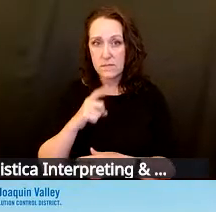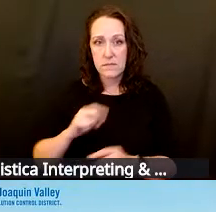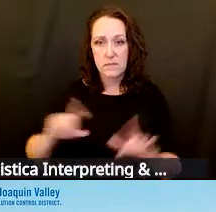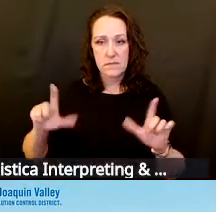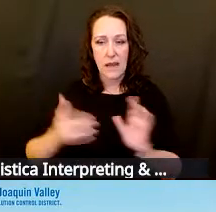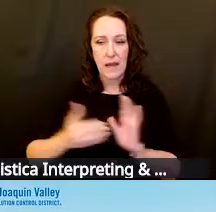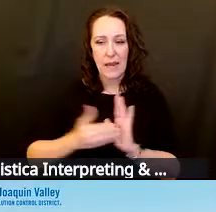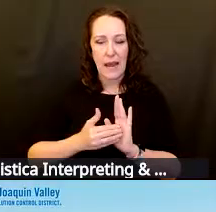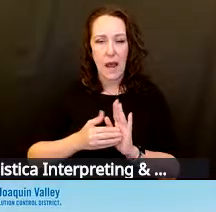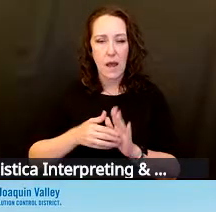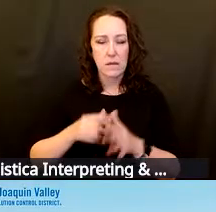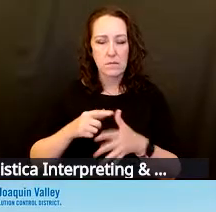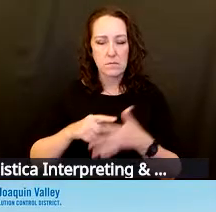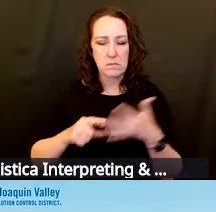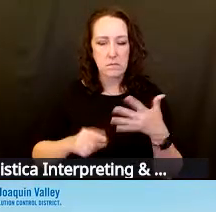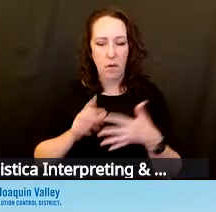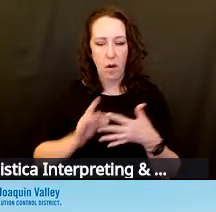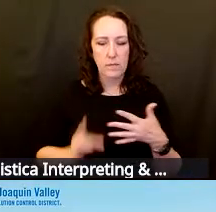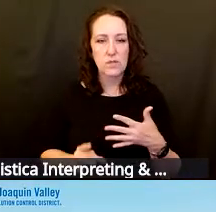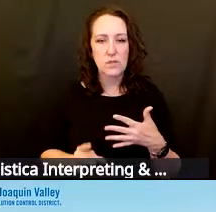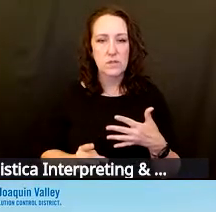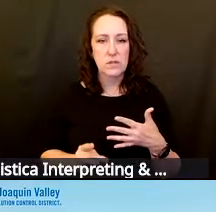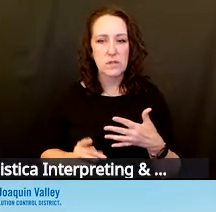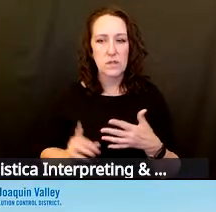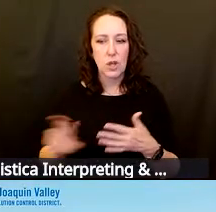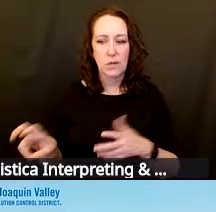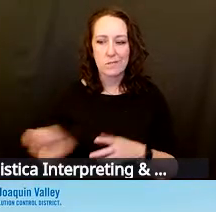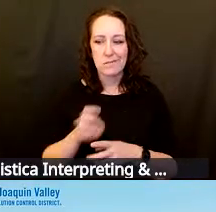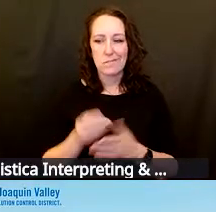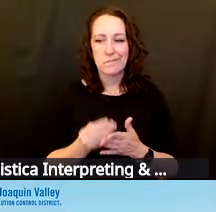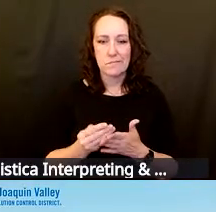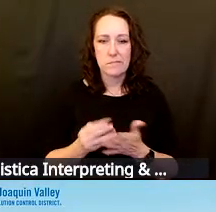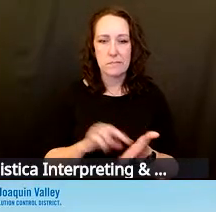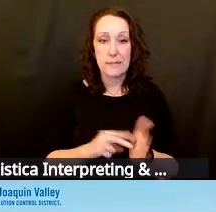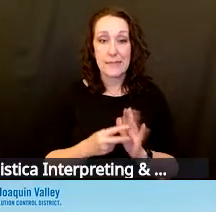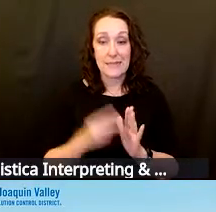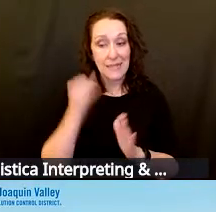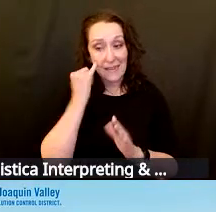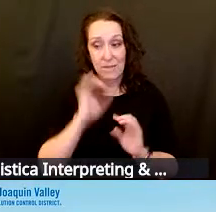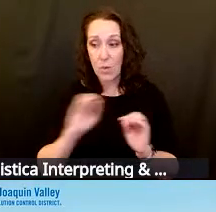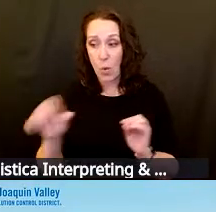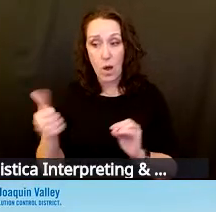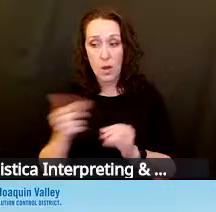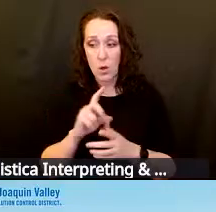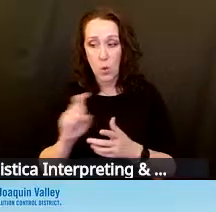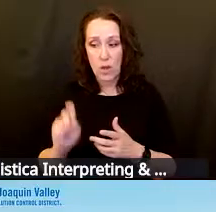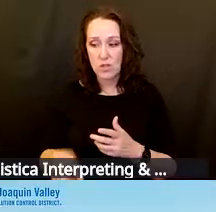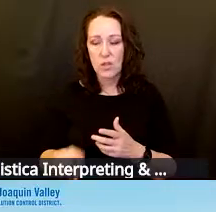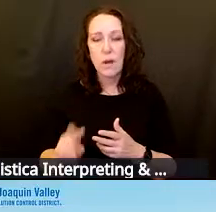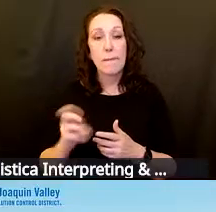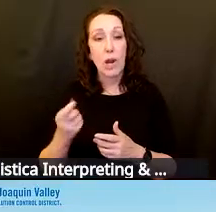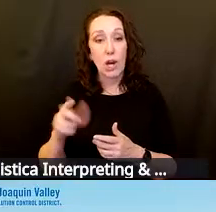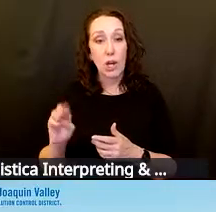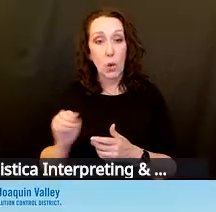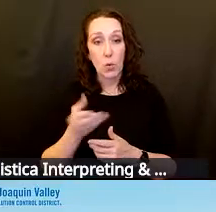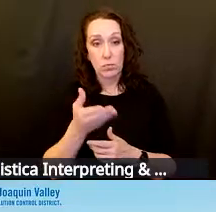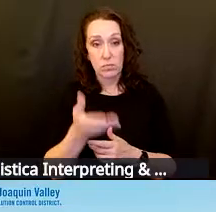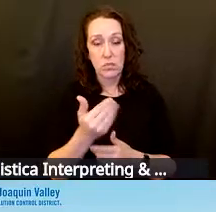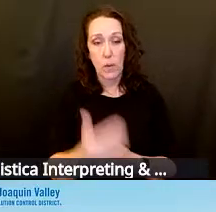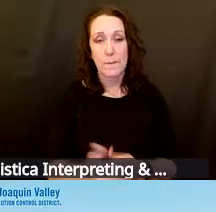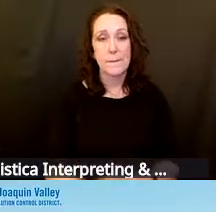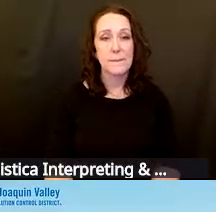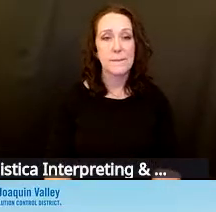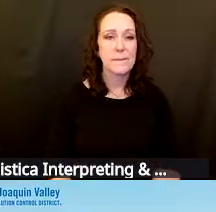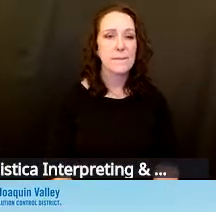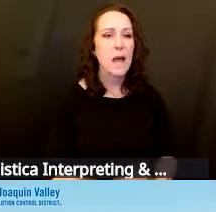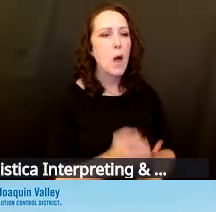through the options of what reallocation means. There are no other questions, but Margot, go ahead. I'd just